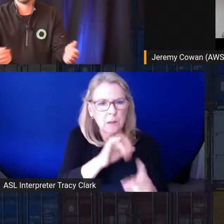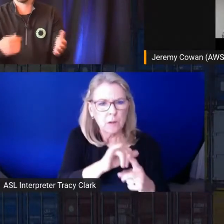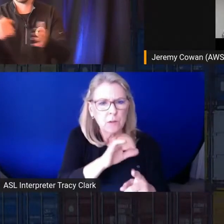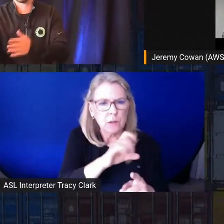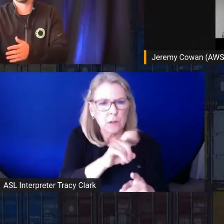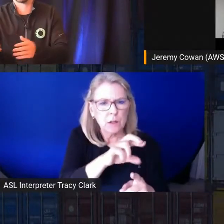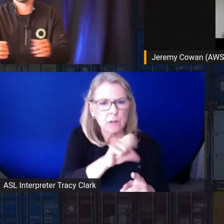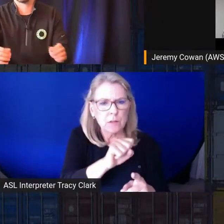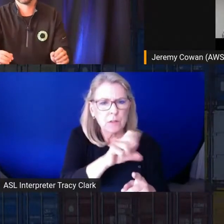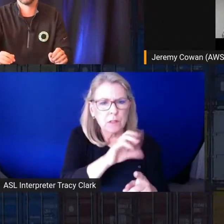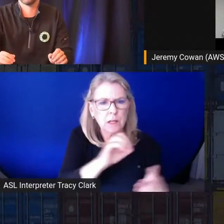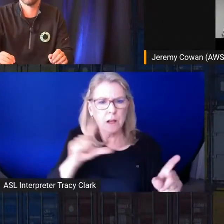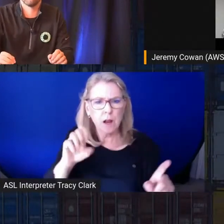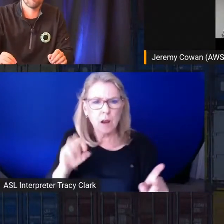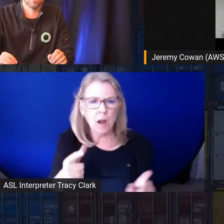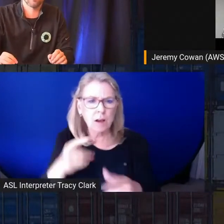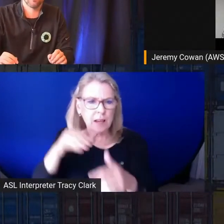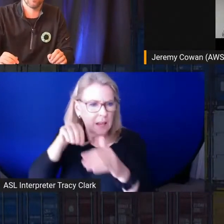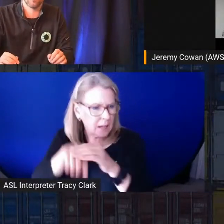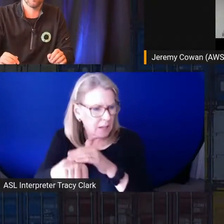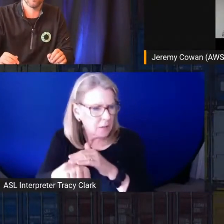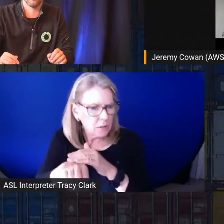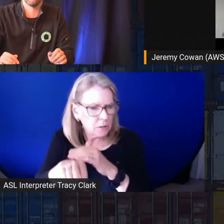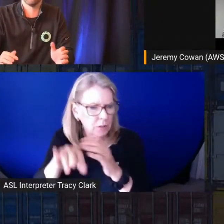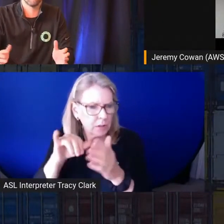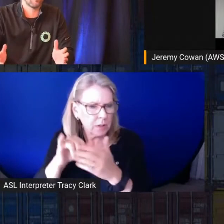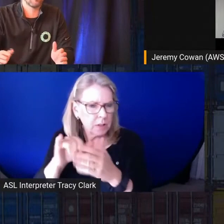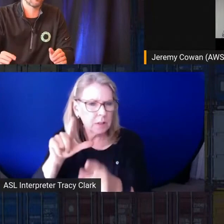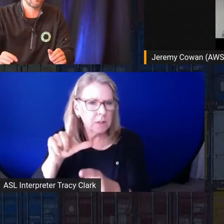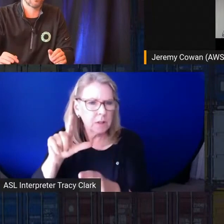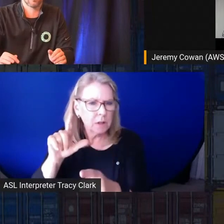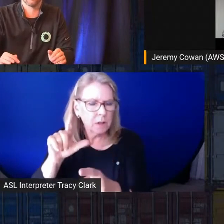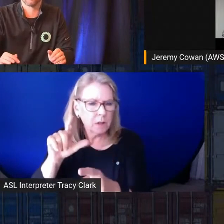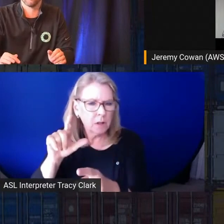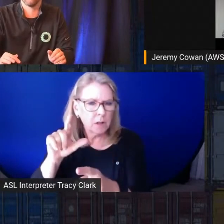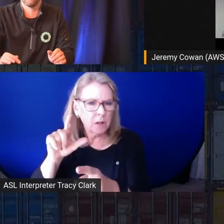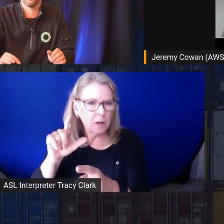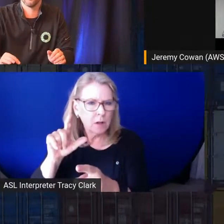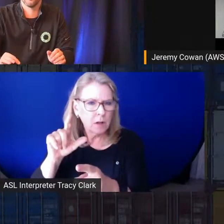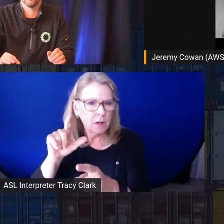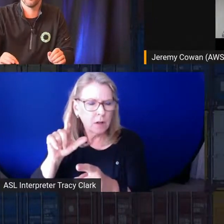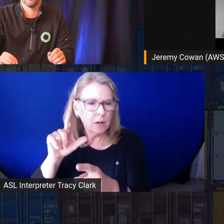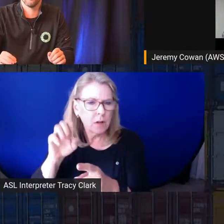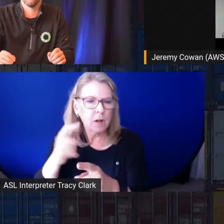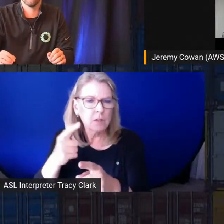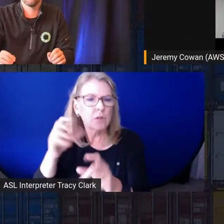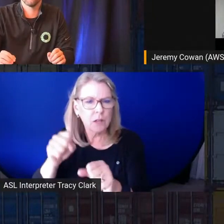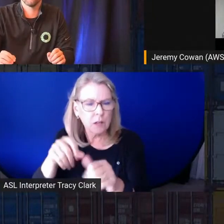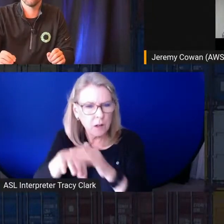you need to get out of the cluster itself, see what's going on, and obviously everything else from